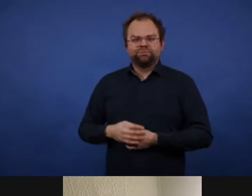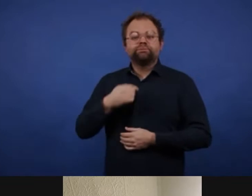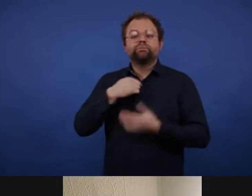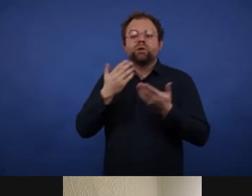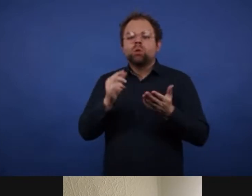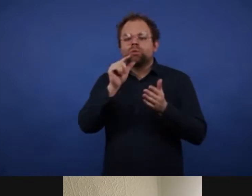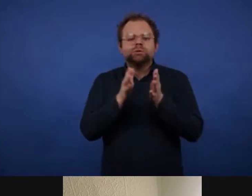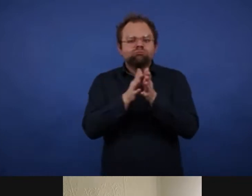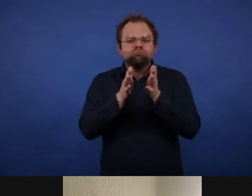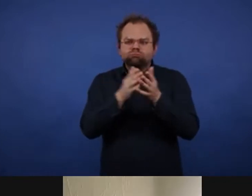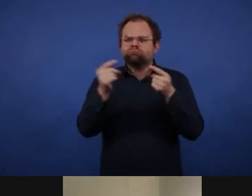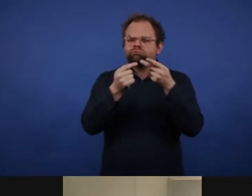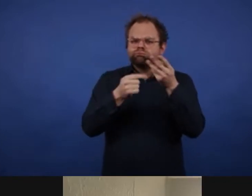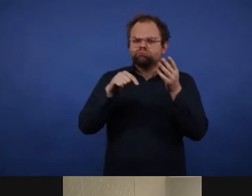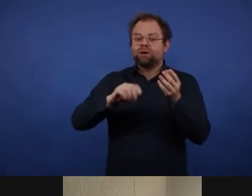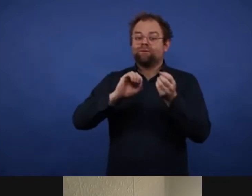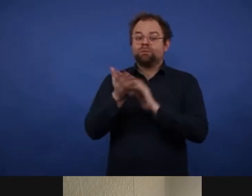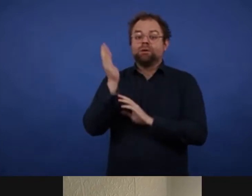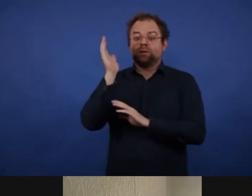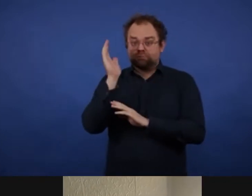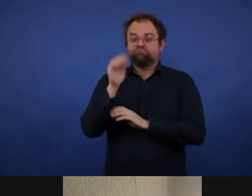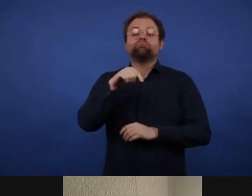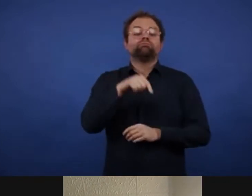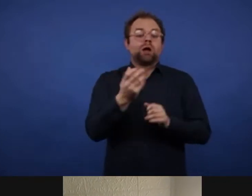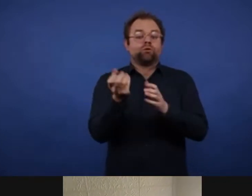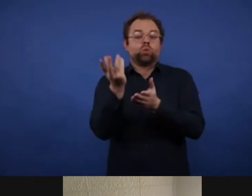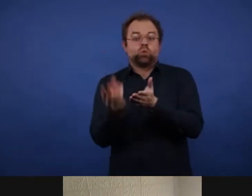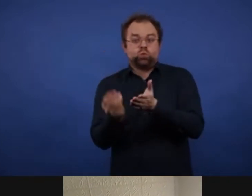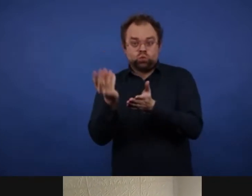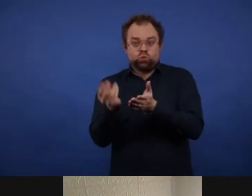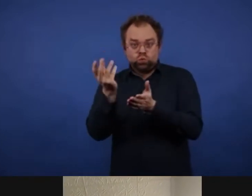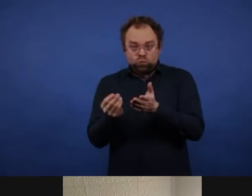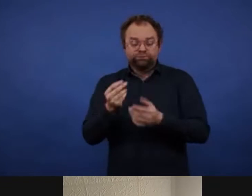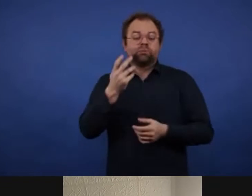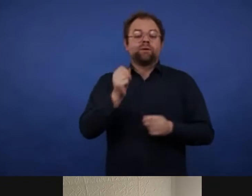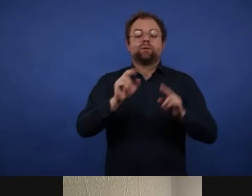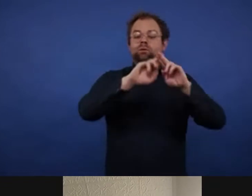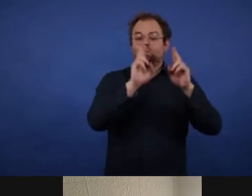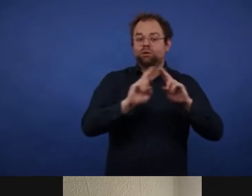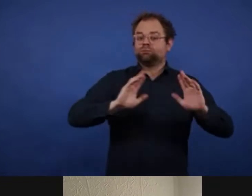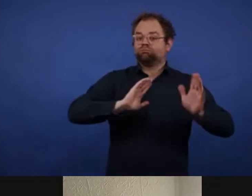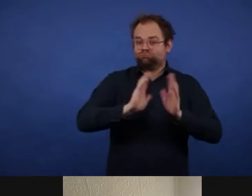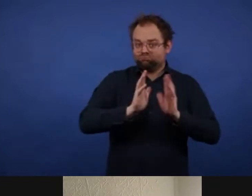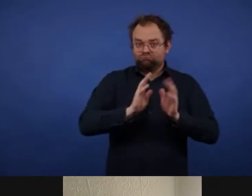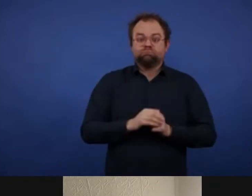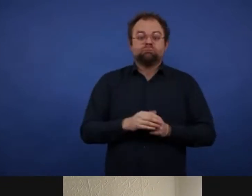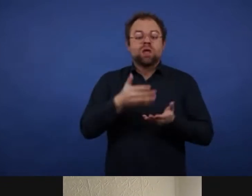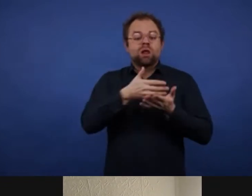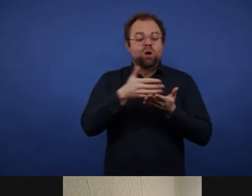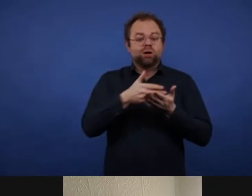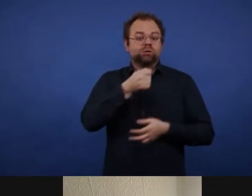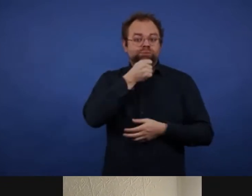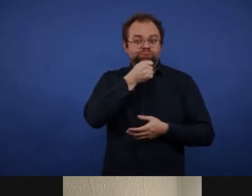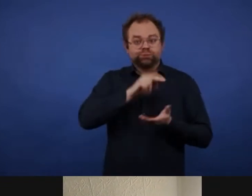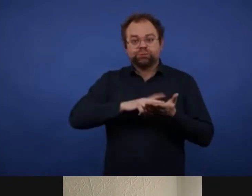and captions in English. You will find a CC button on your screen to enable the